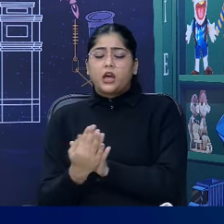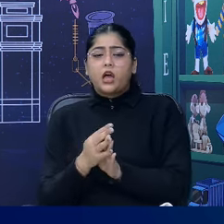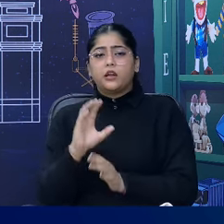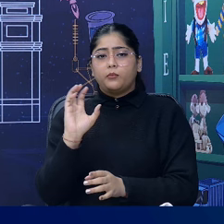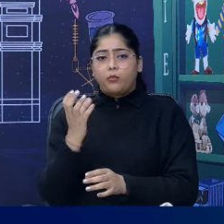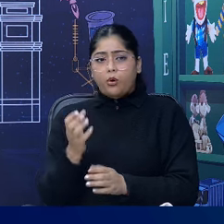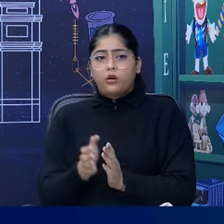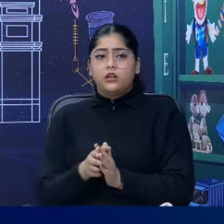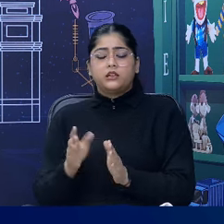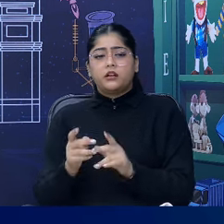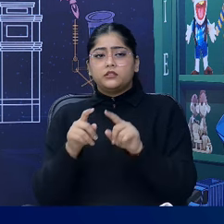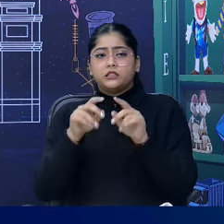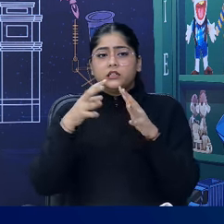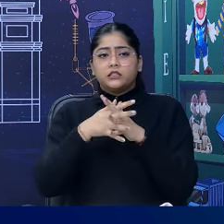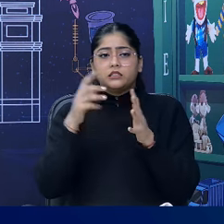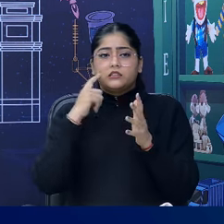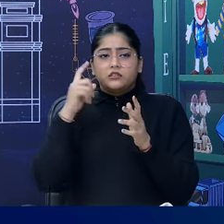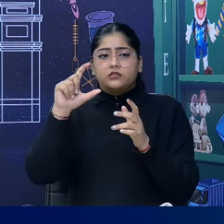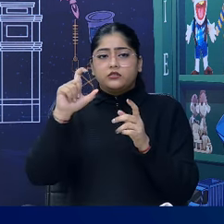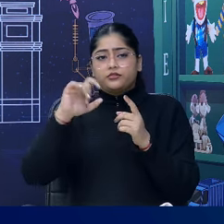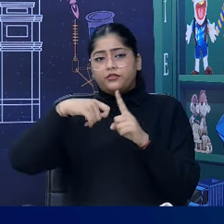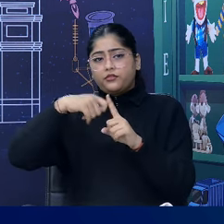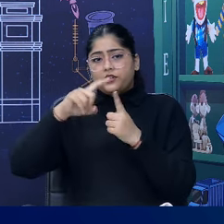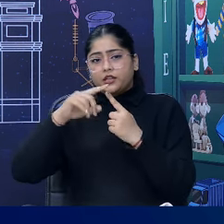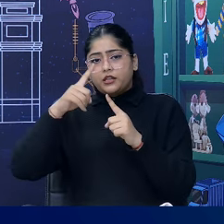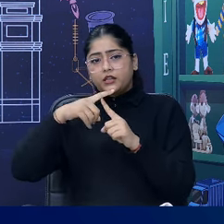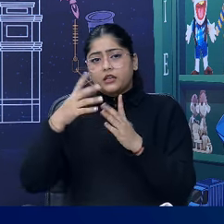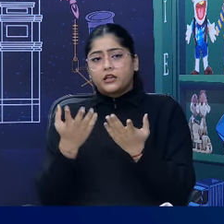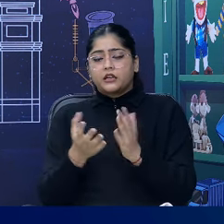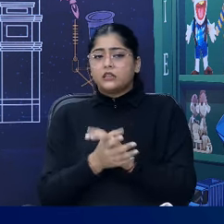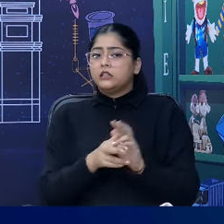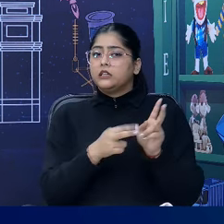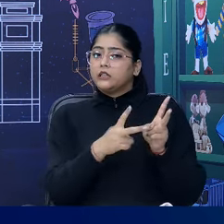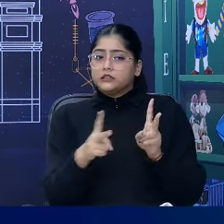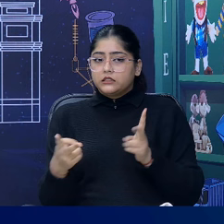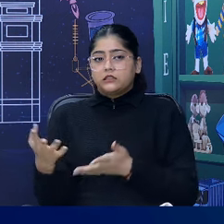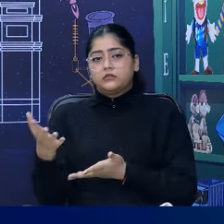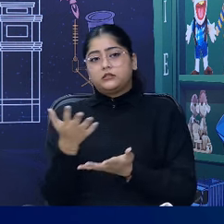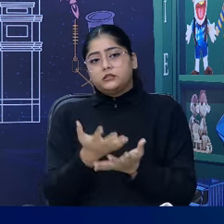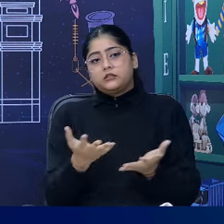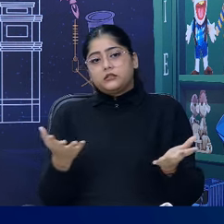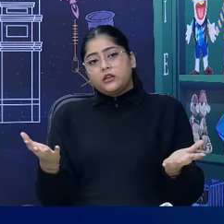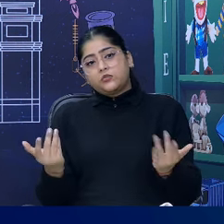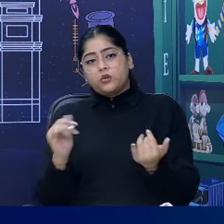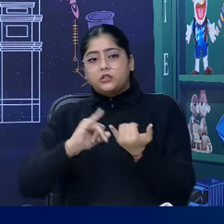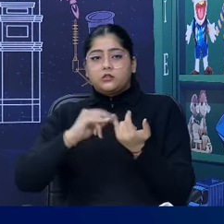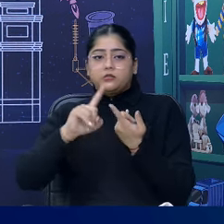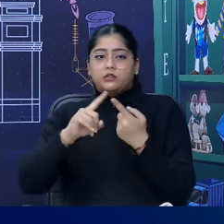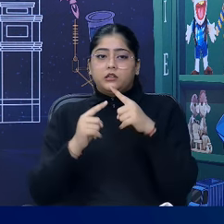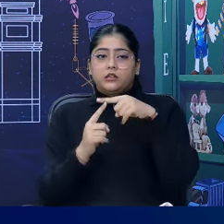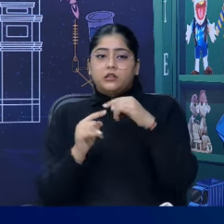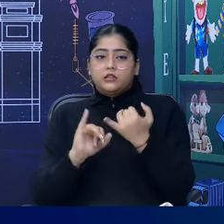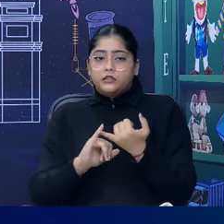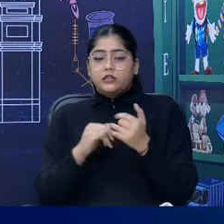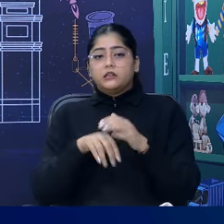wickets. Elements can be real, can be complex, and can be any. The elements in the sets are